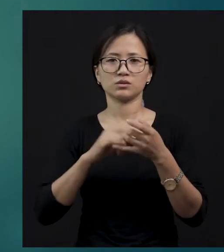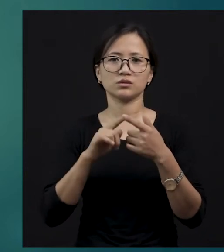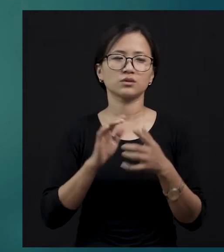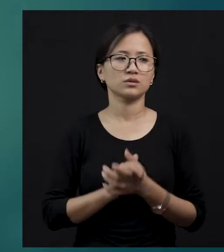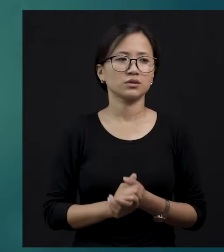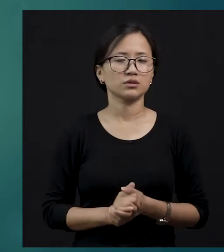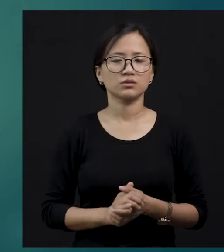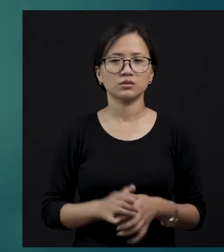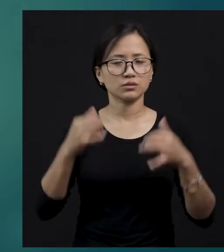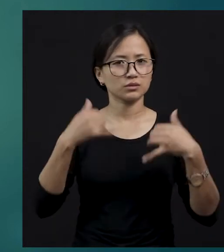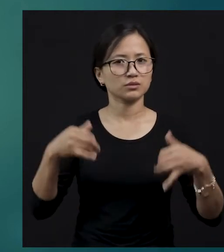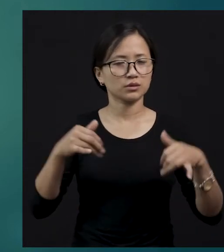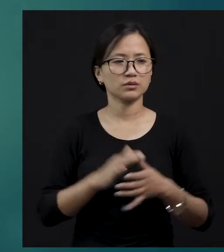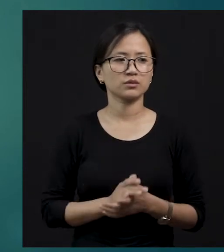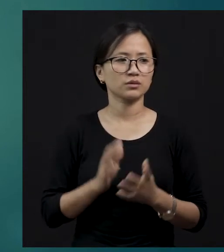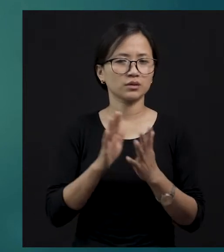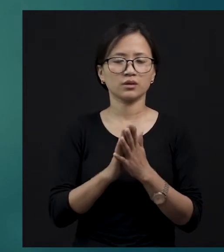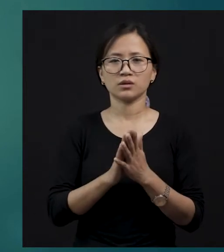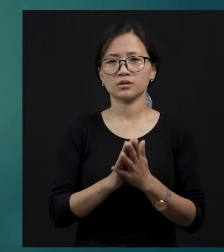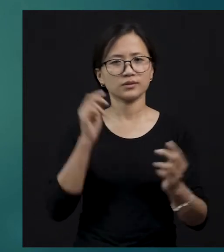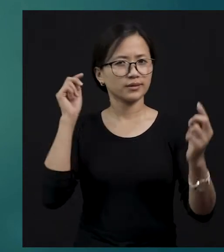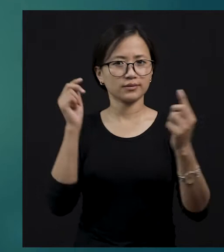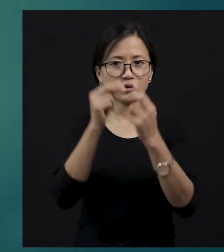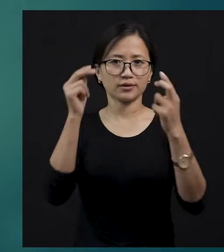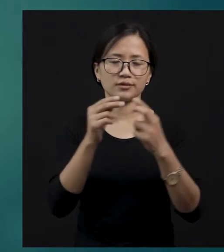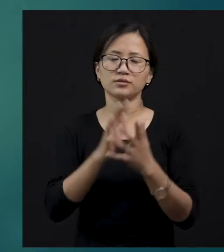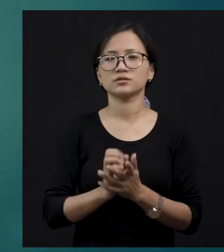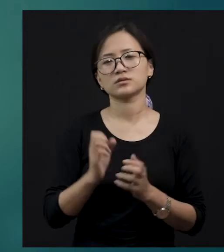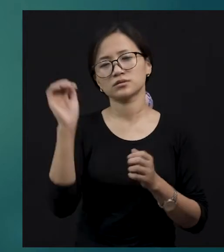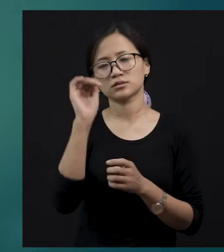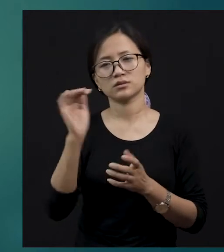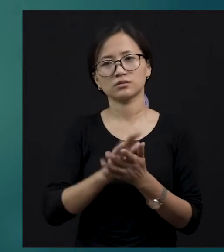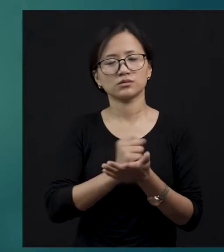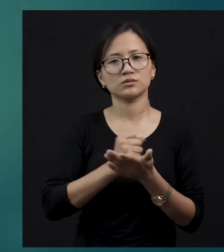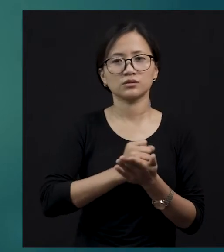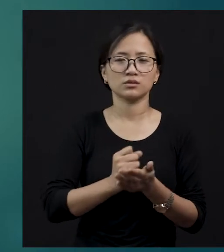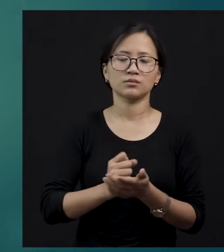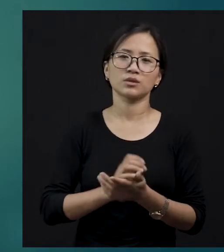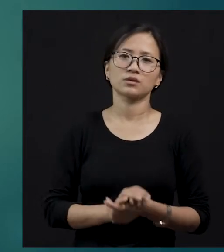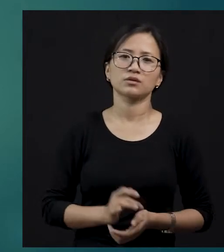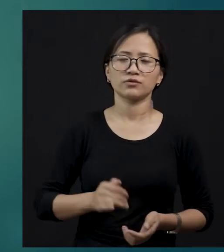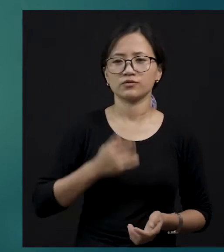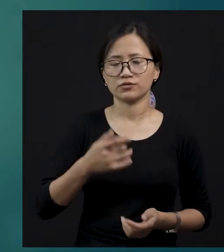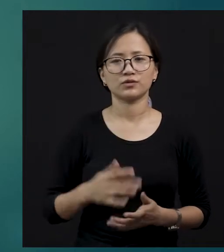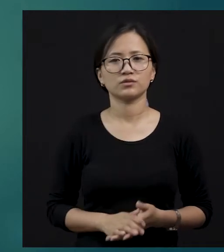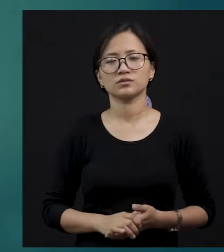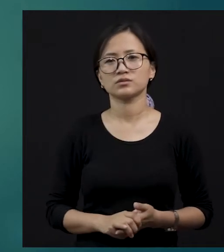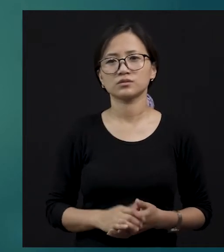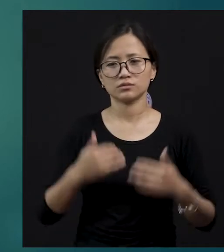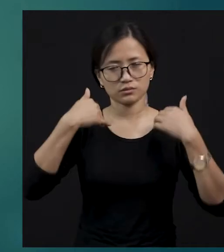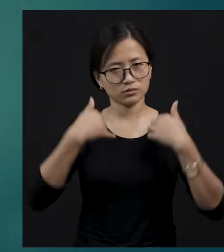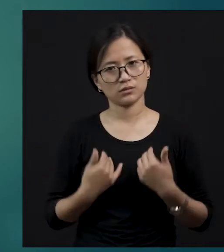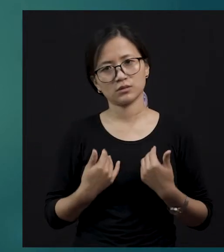would always be attacking the snake, and then they will try to make the snake feel tired, and after